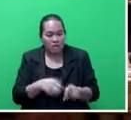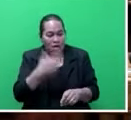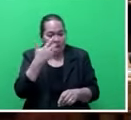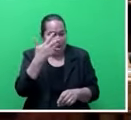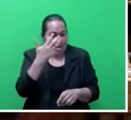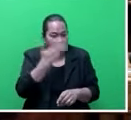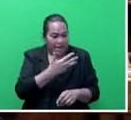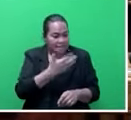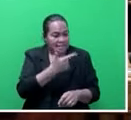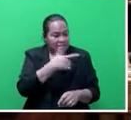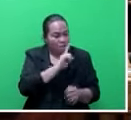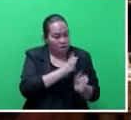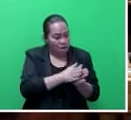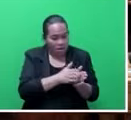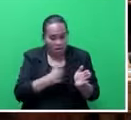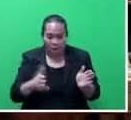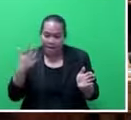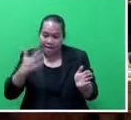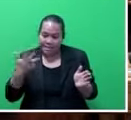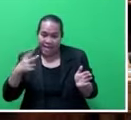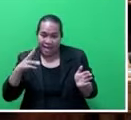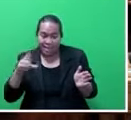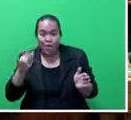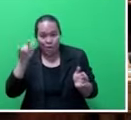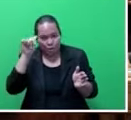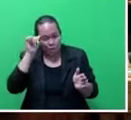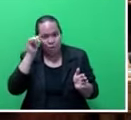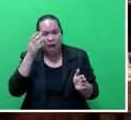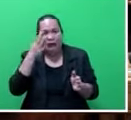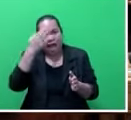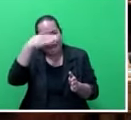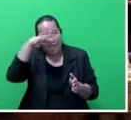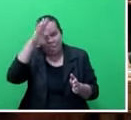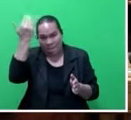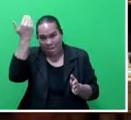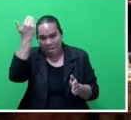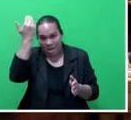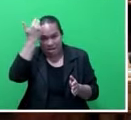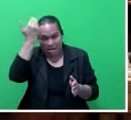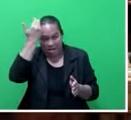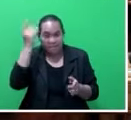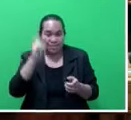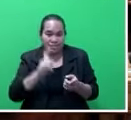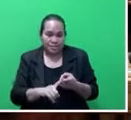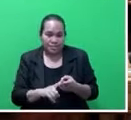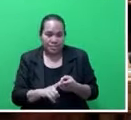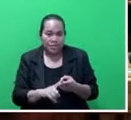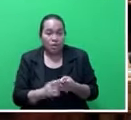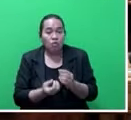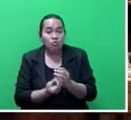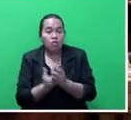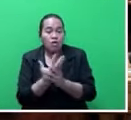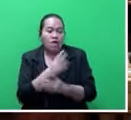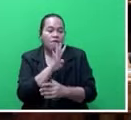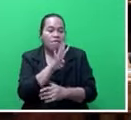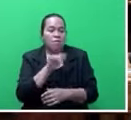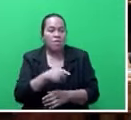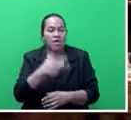1971 to 1980, and we all know that was the time of Ratumara, growth was